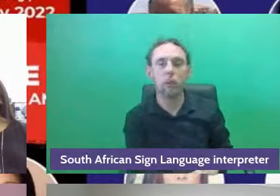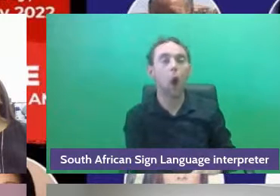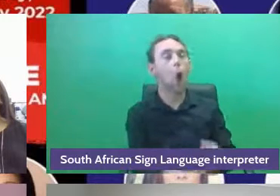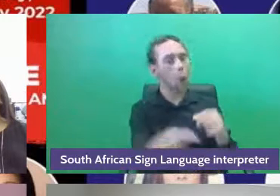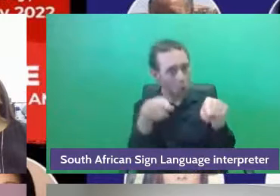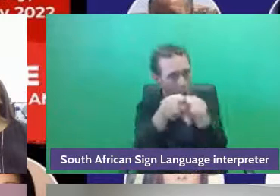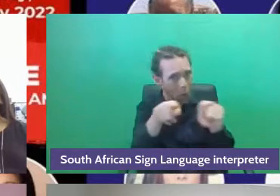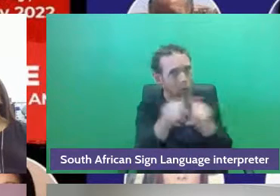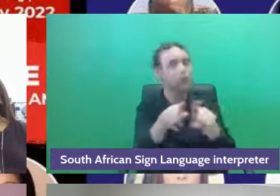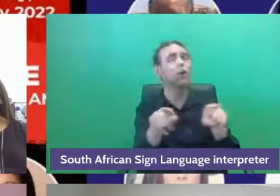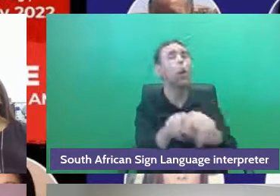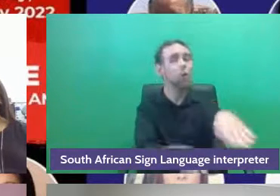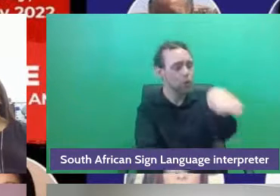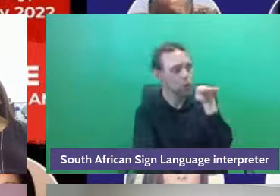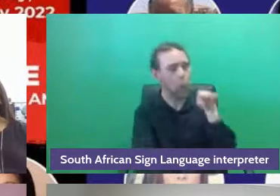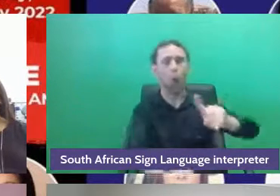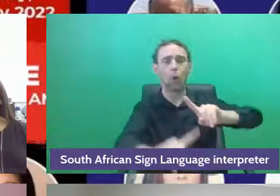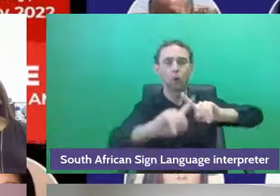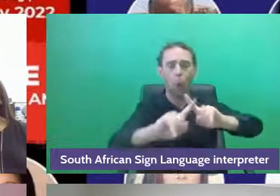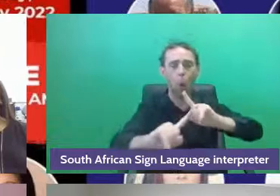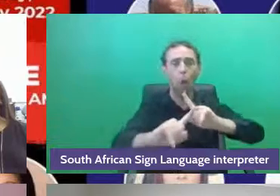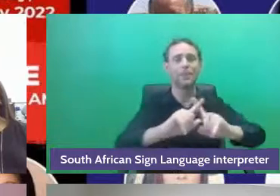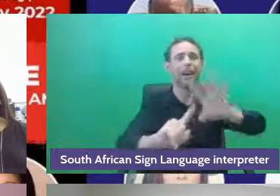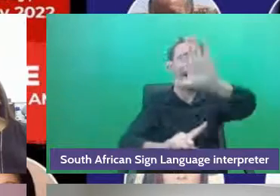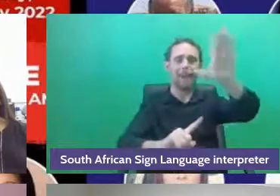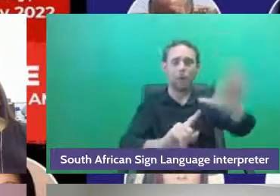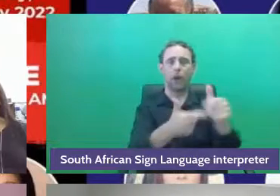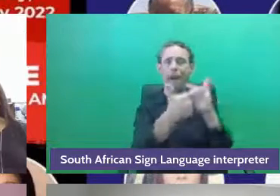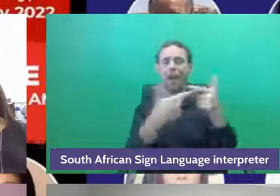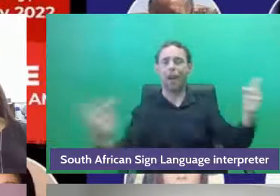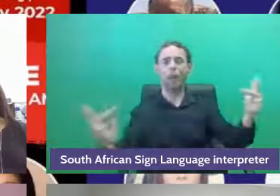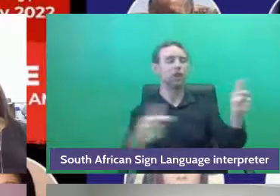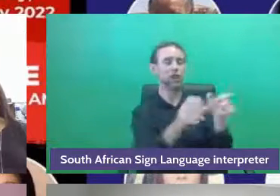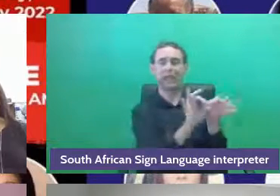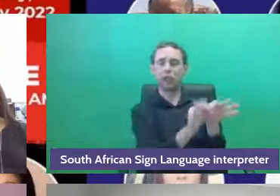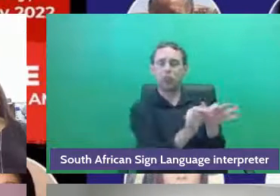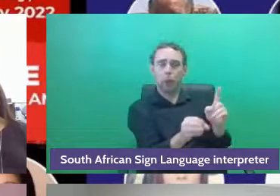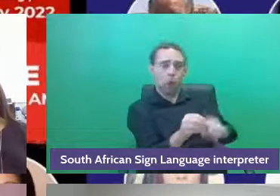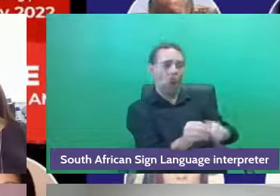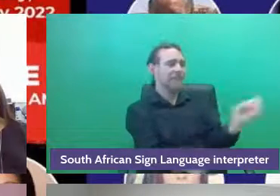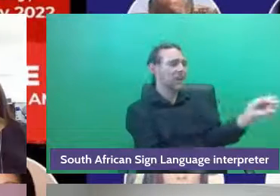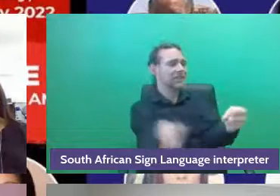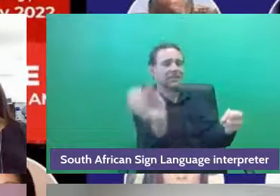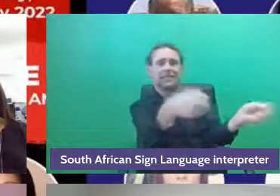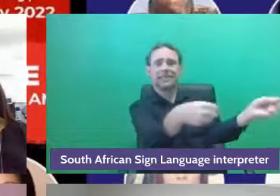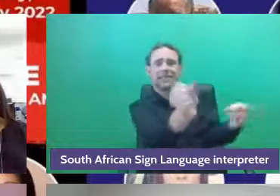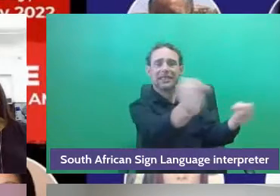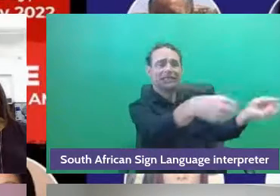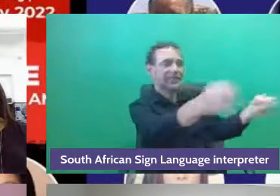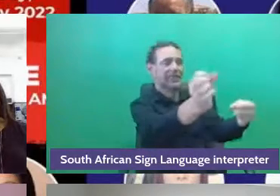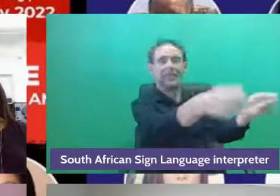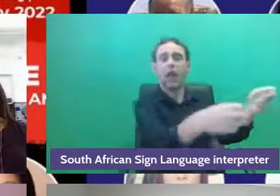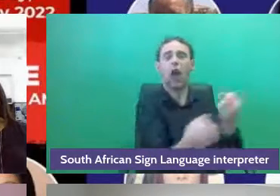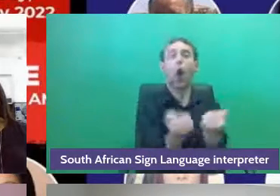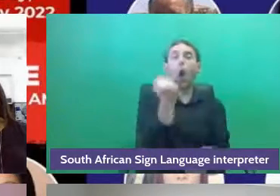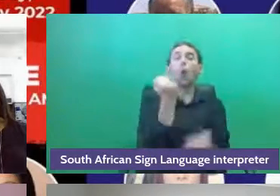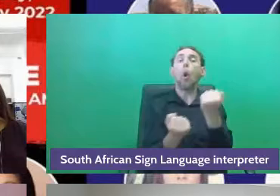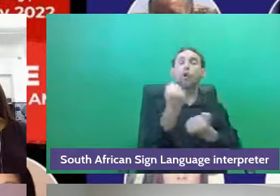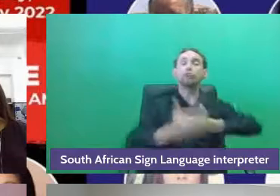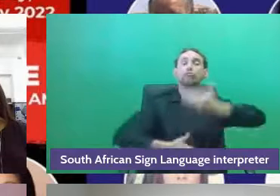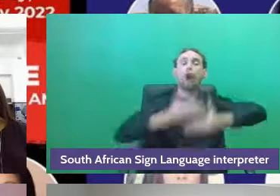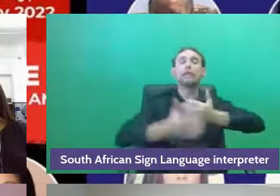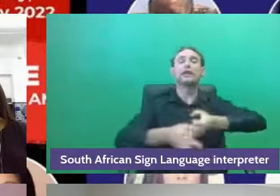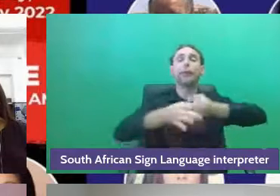other mother tongues of South Africa. So that the court processes are often delayed because